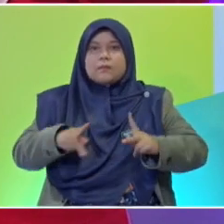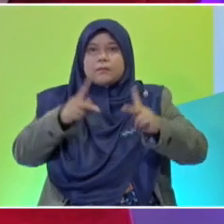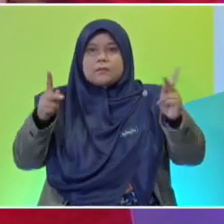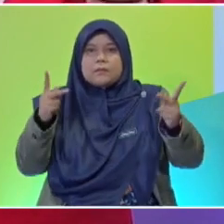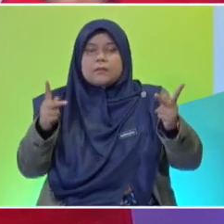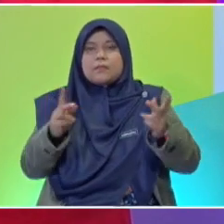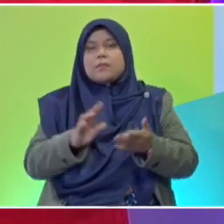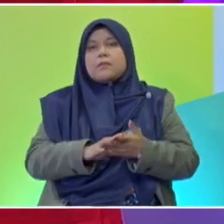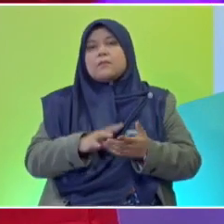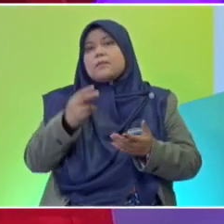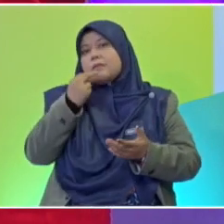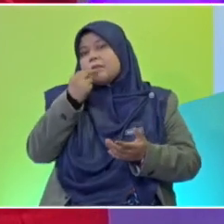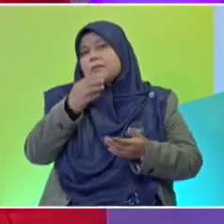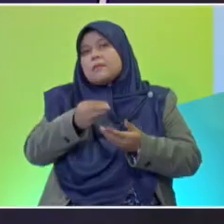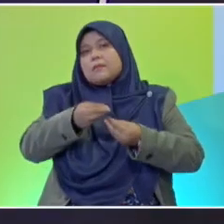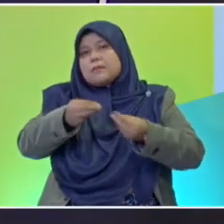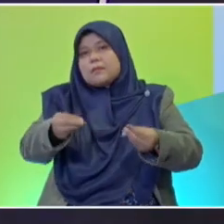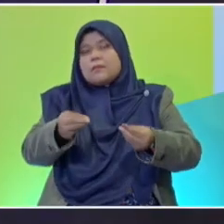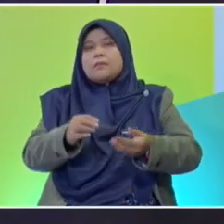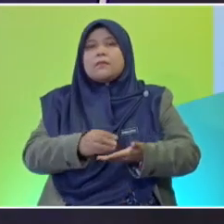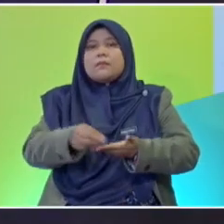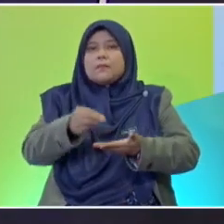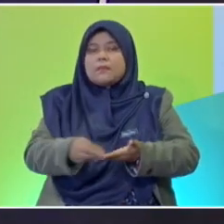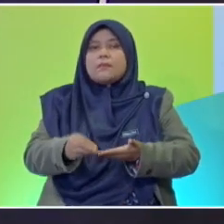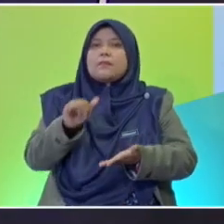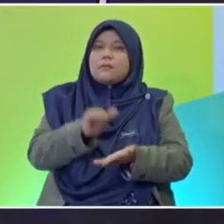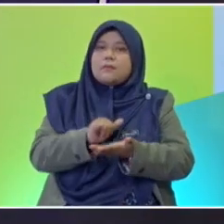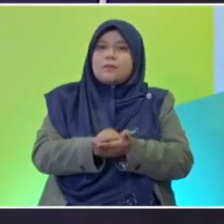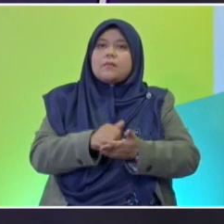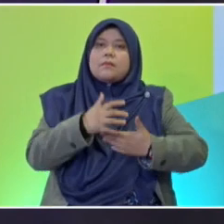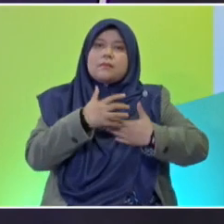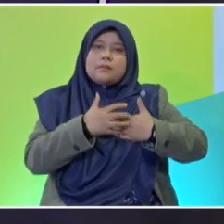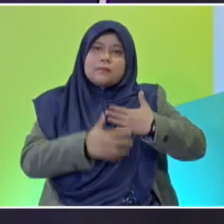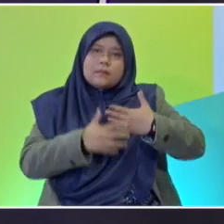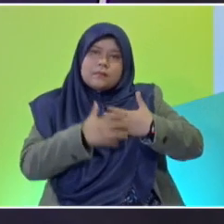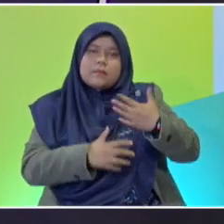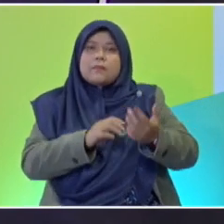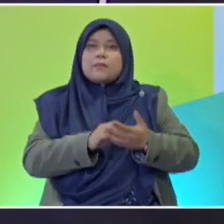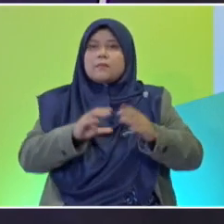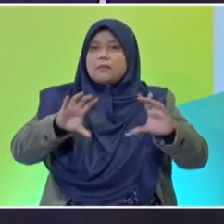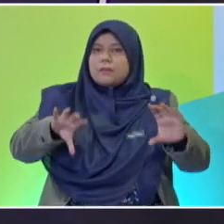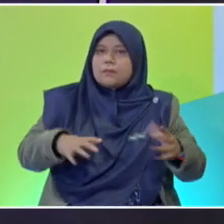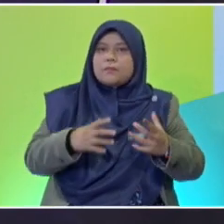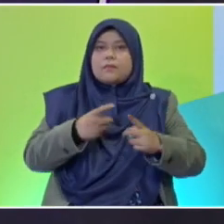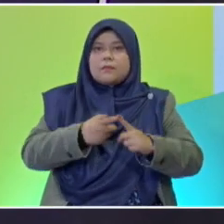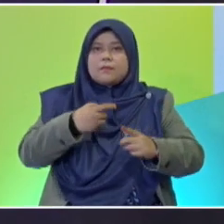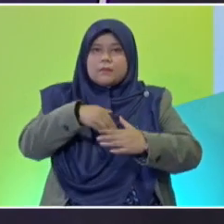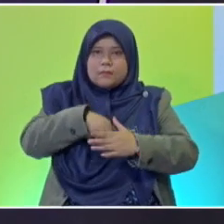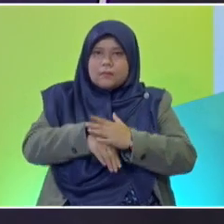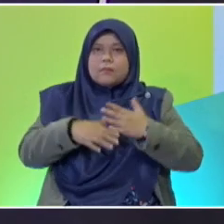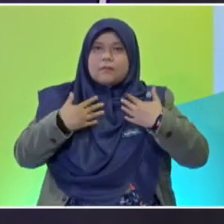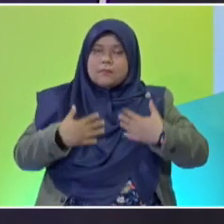that nutrients? It's the blood. So that is why blood is important in